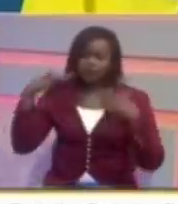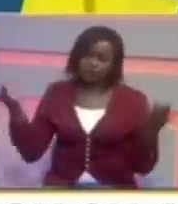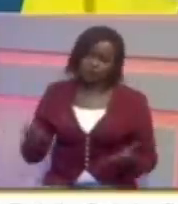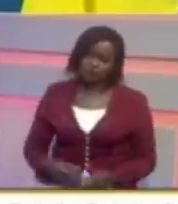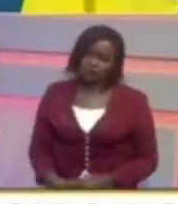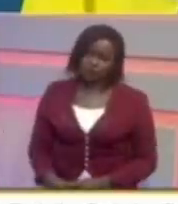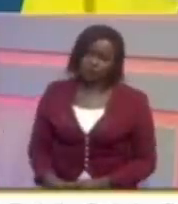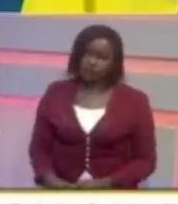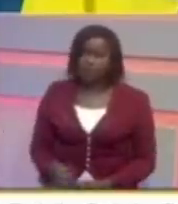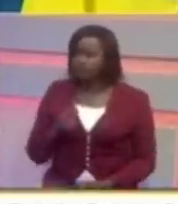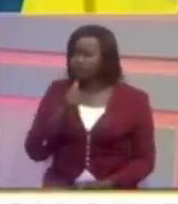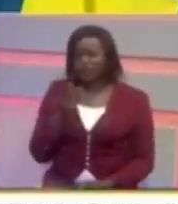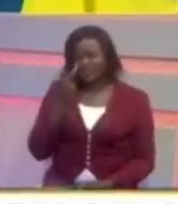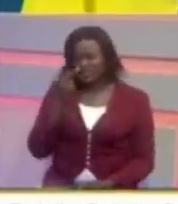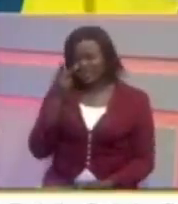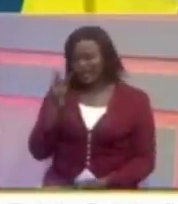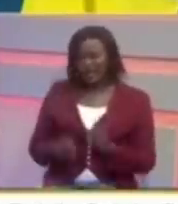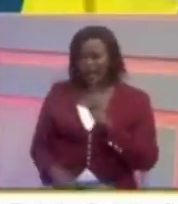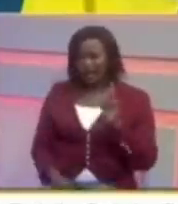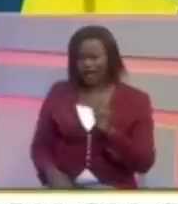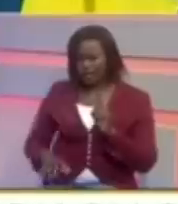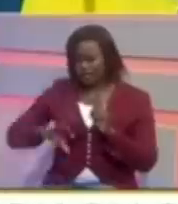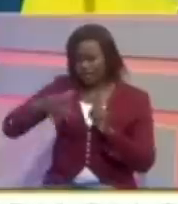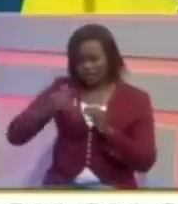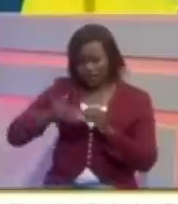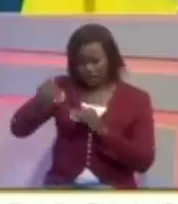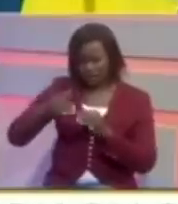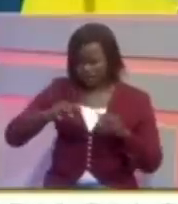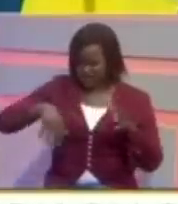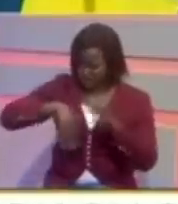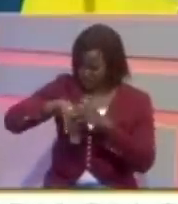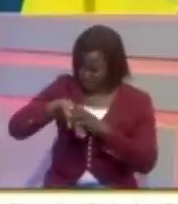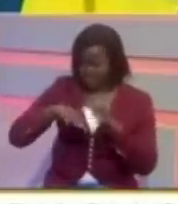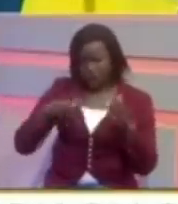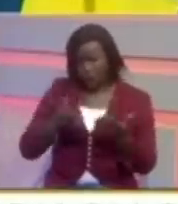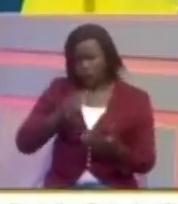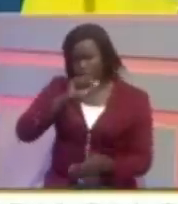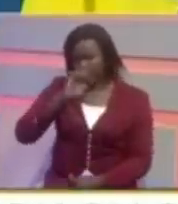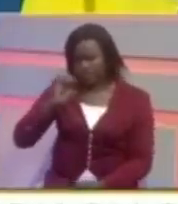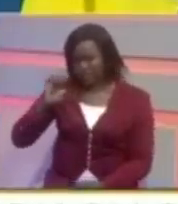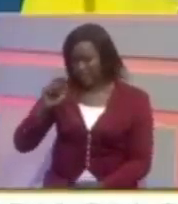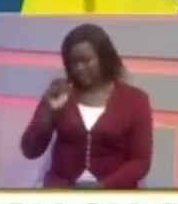It was not Chireka. It was those other trading centers after Chireka, either Boyogere or Seta, one of those.